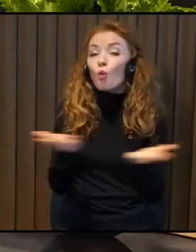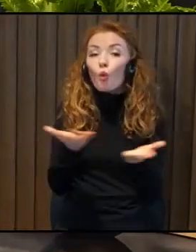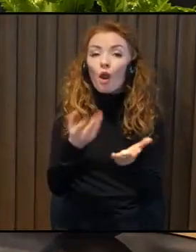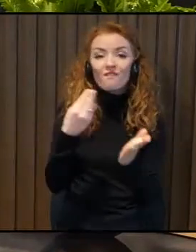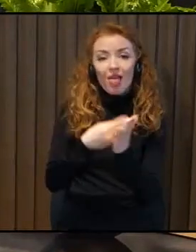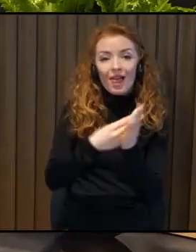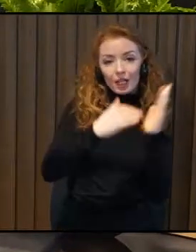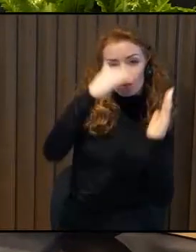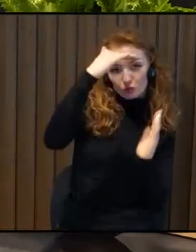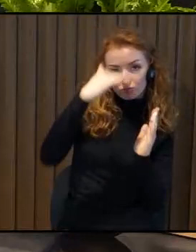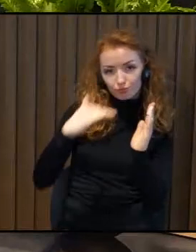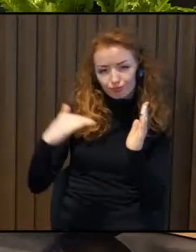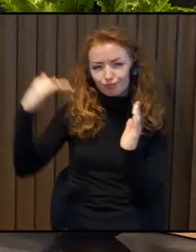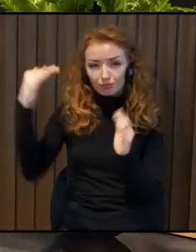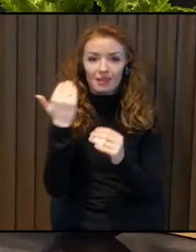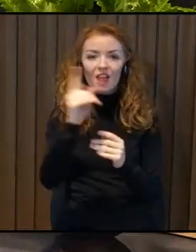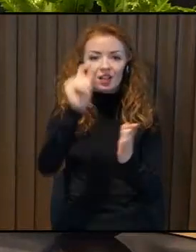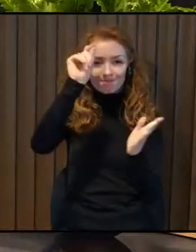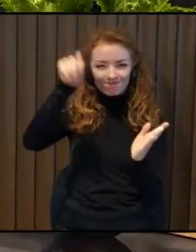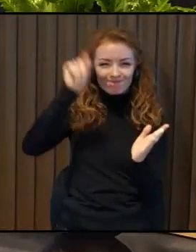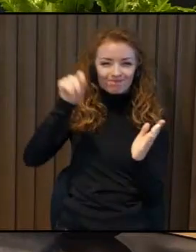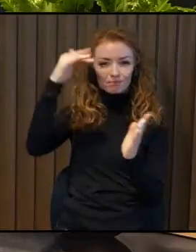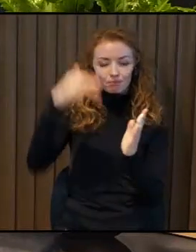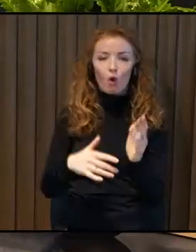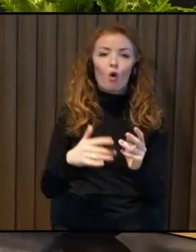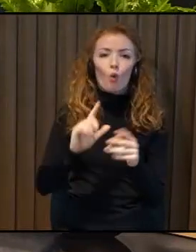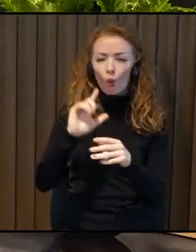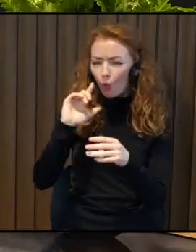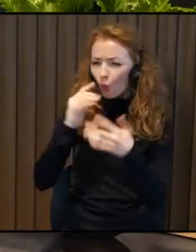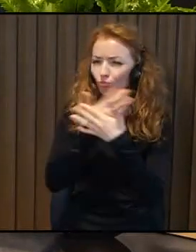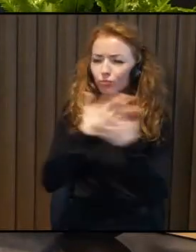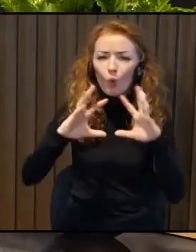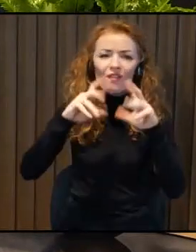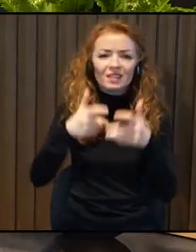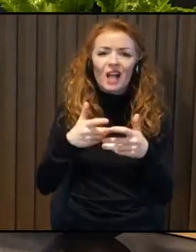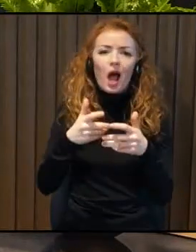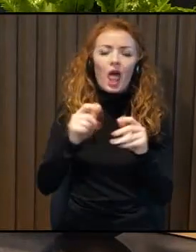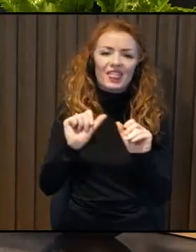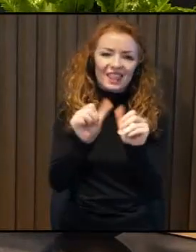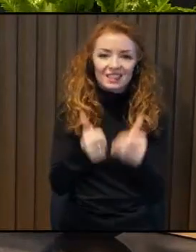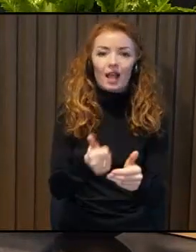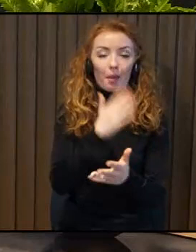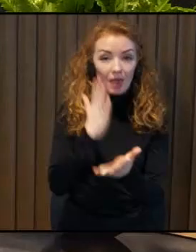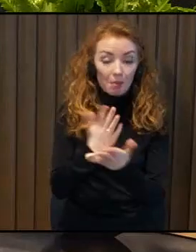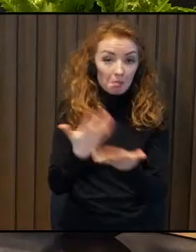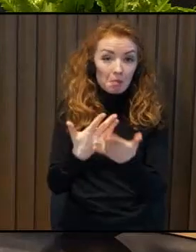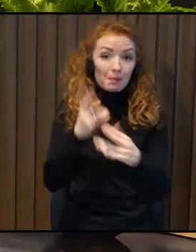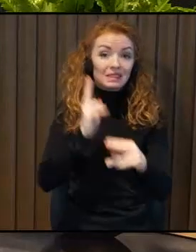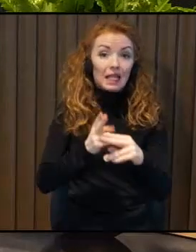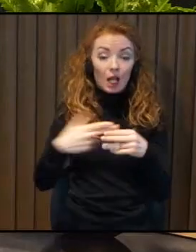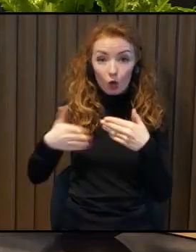a building. In what part of your checklist you